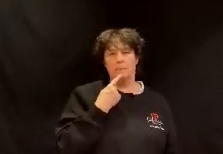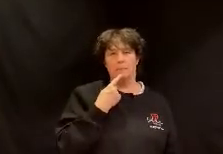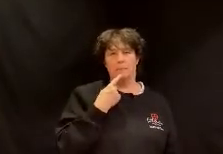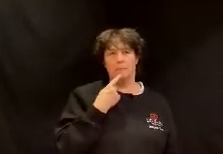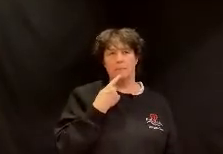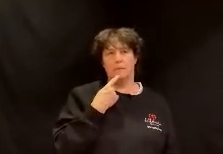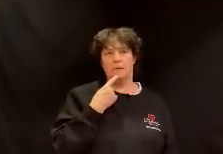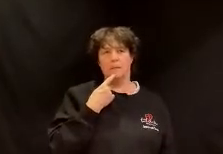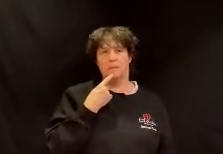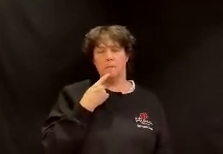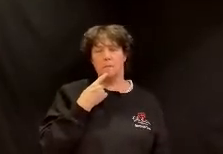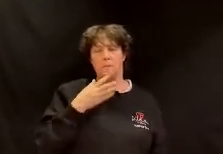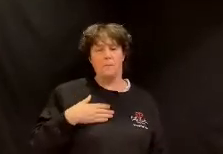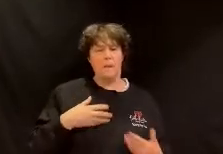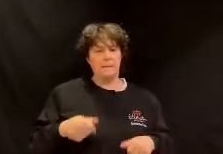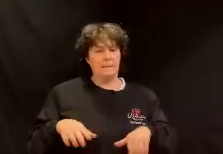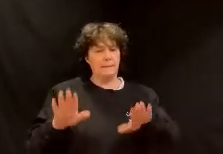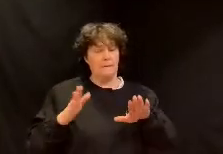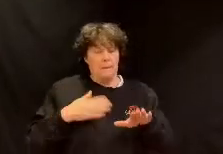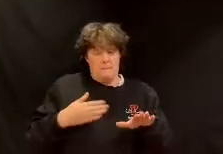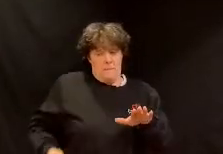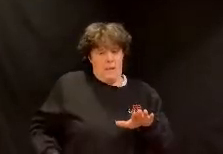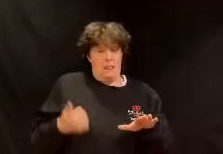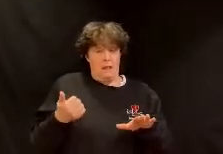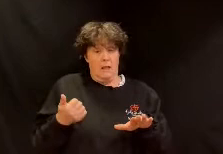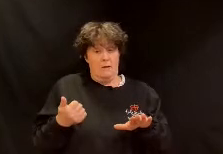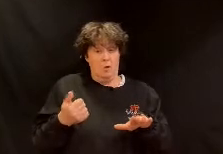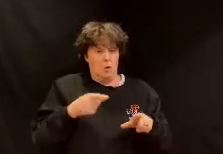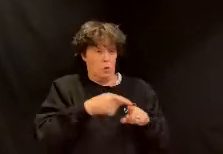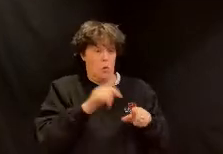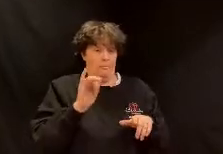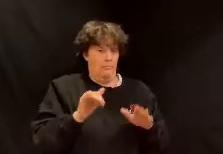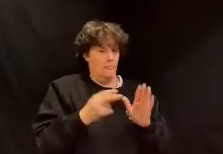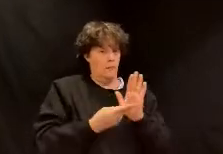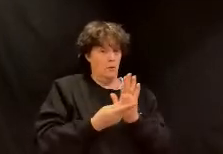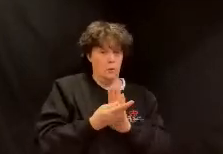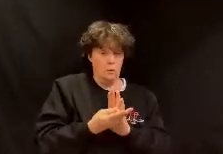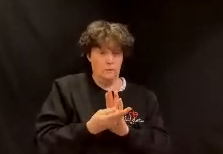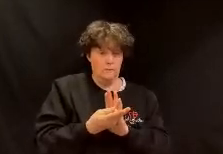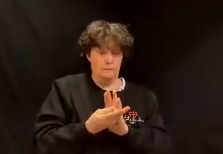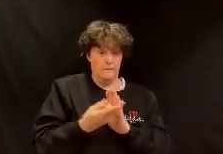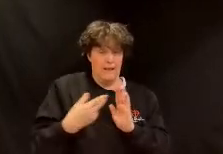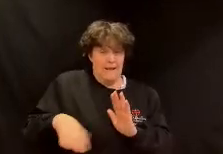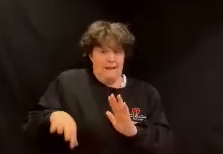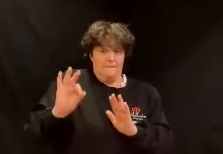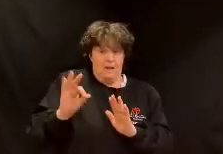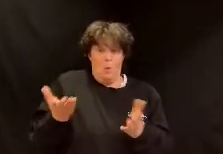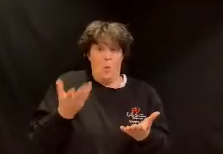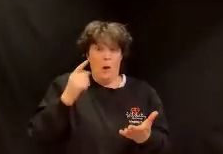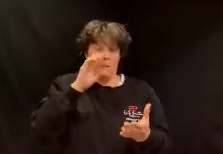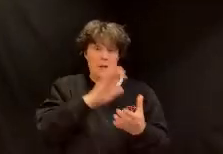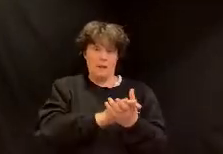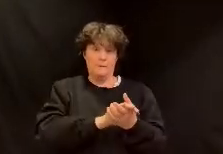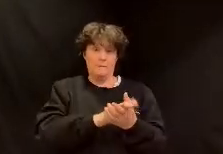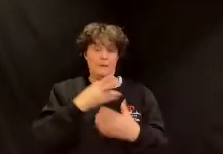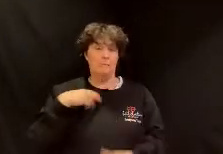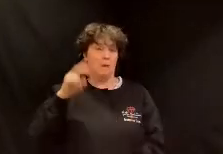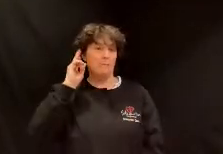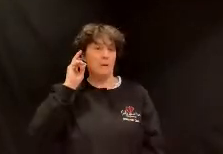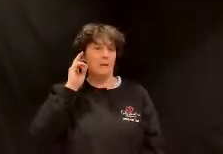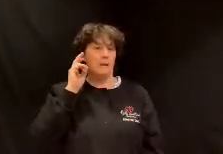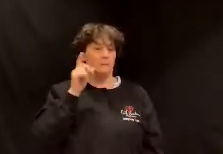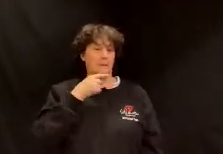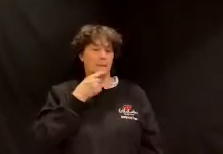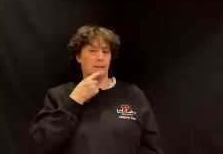the submission of my life to those truths. I can find out what I'm believing real quick if I'll just listen to what I'm saying and